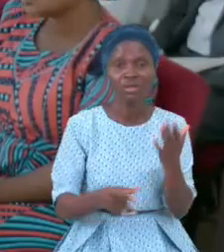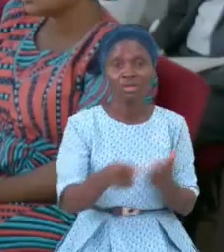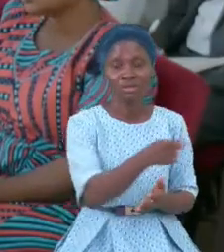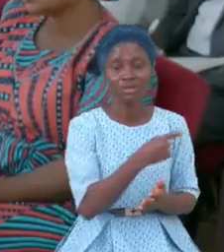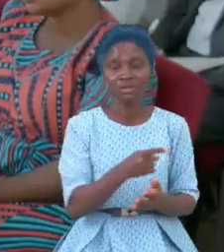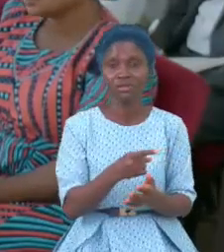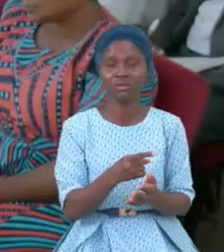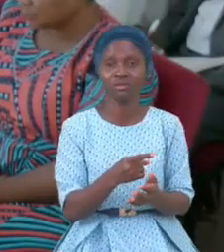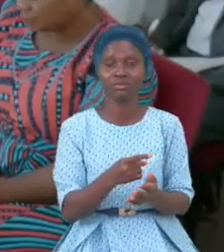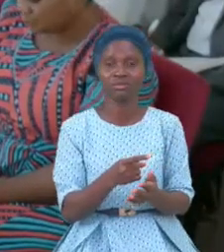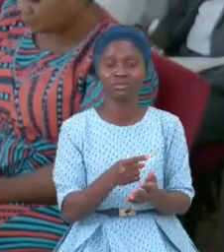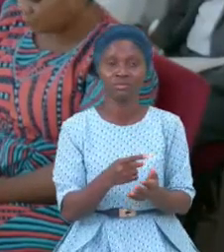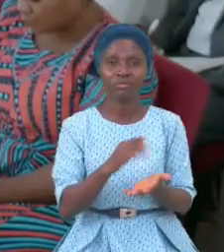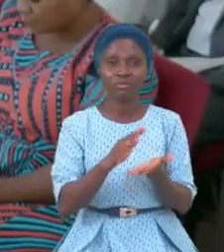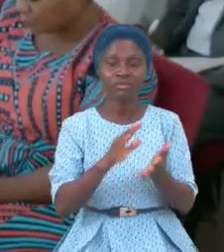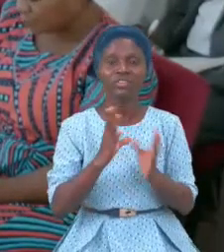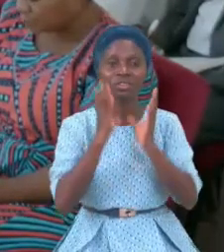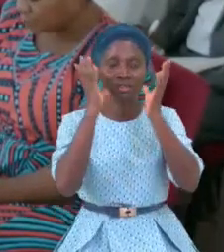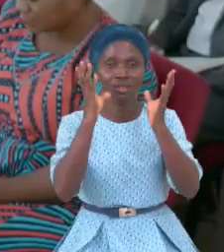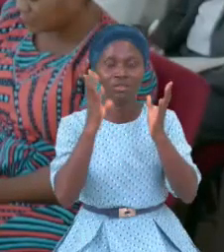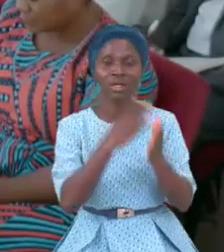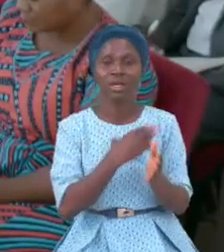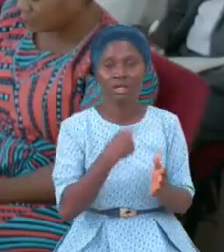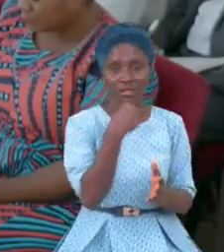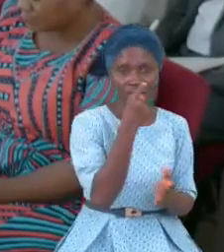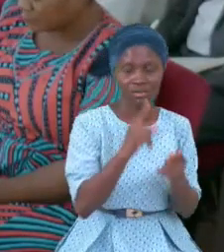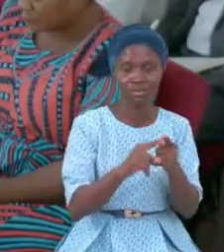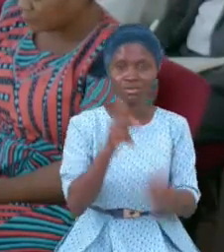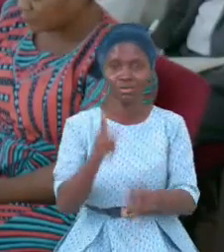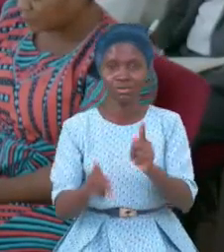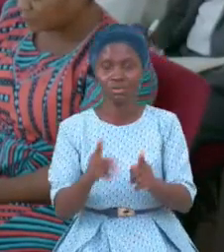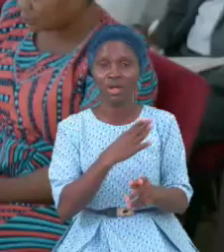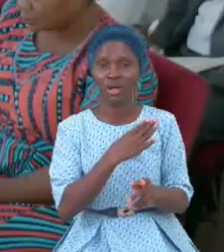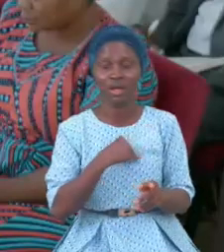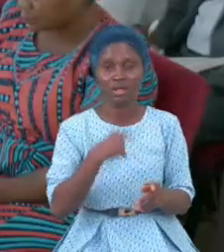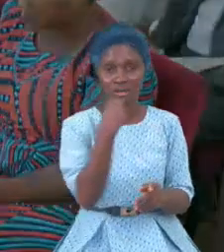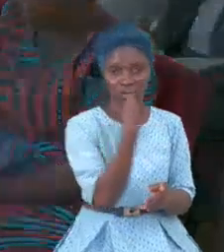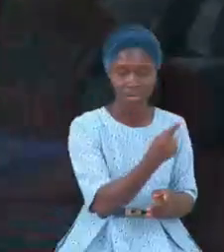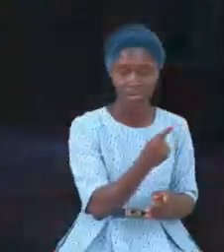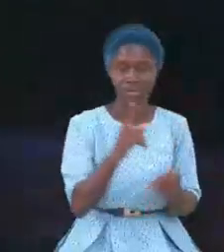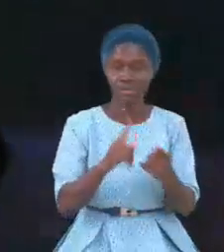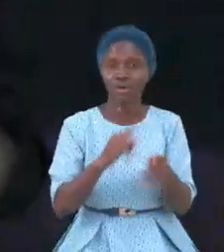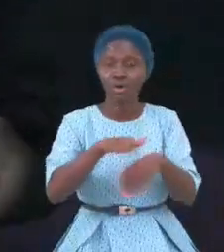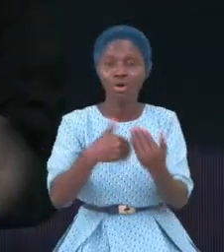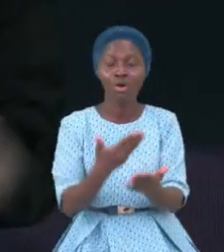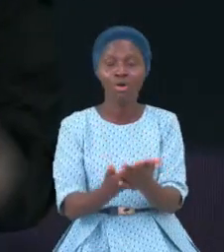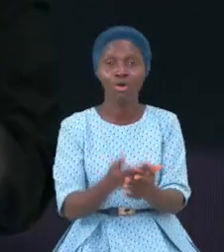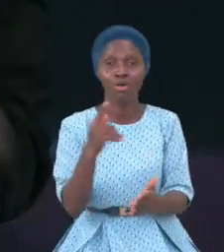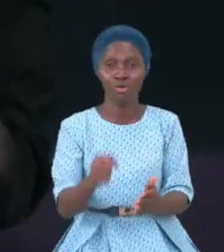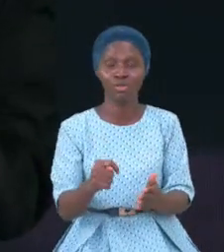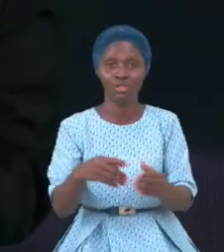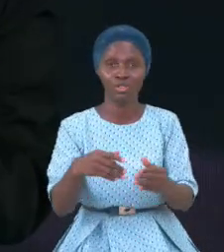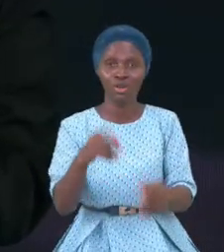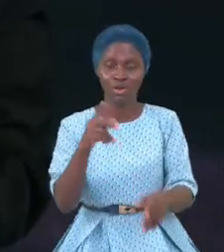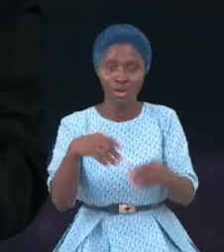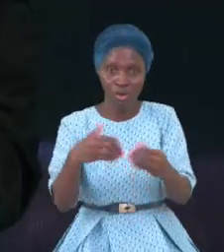and they speak unto all the company of the children of Israel, saying,